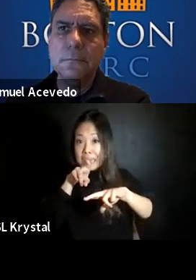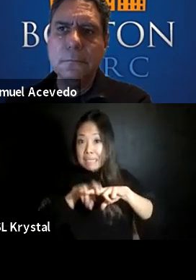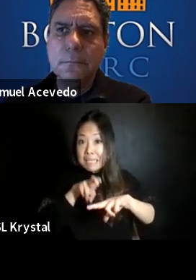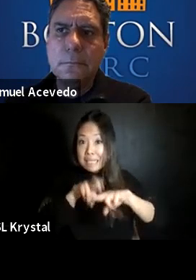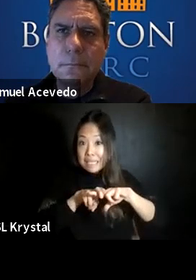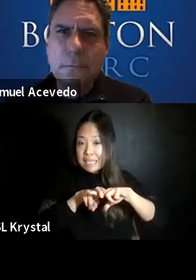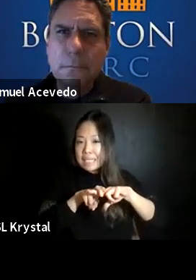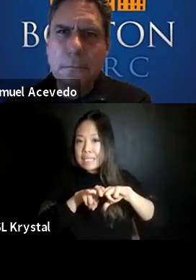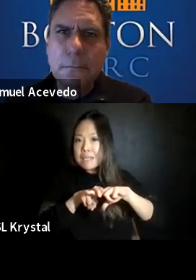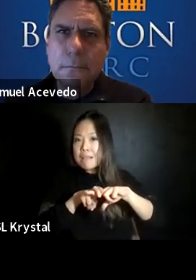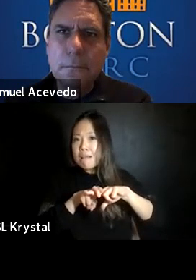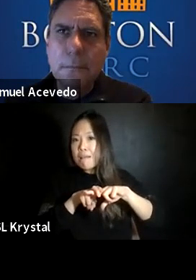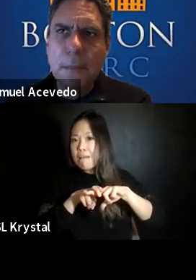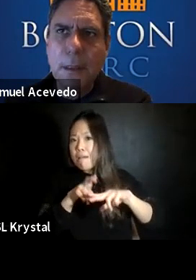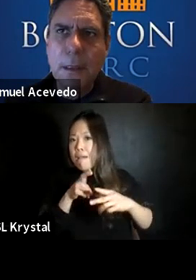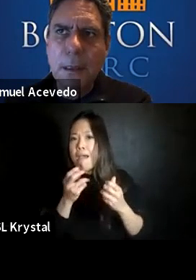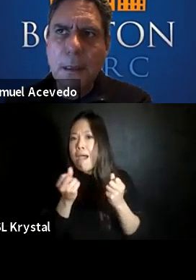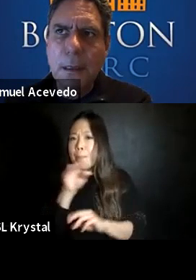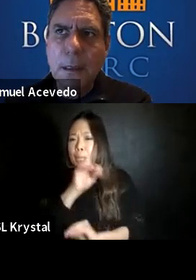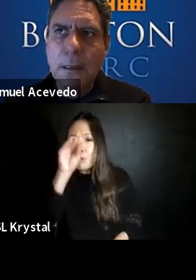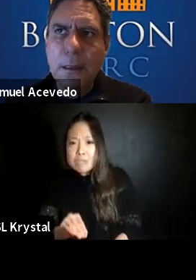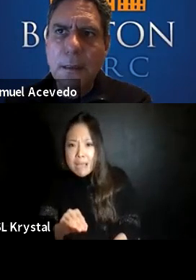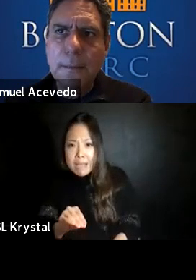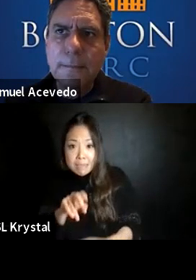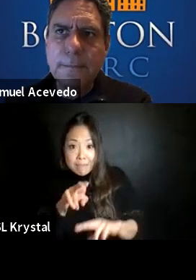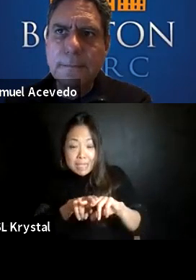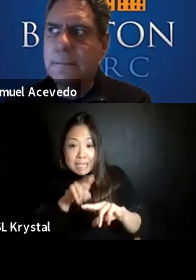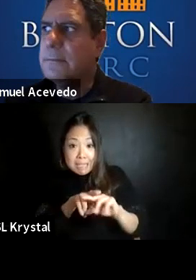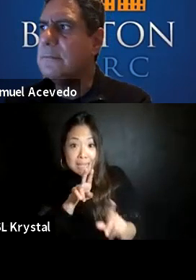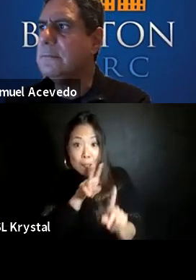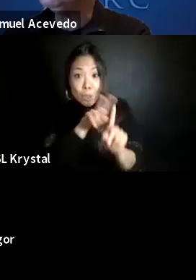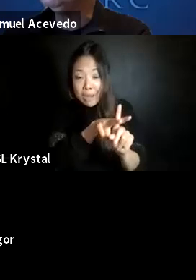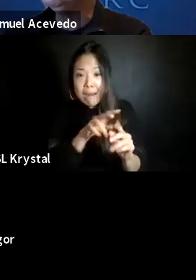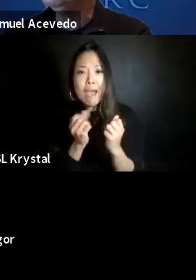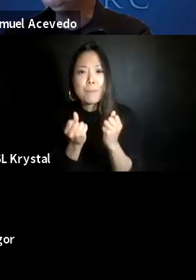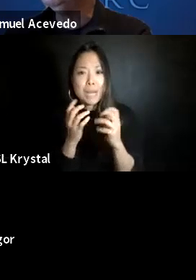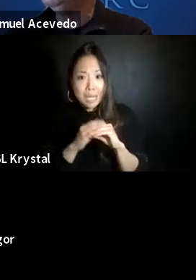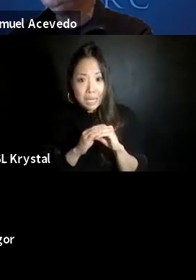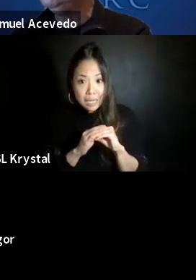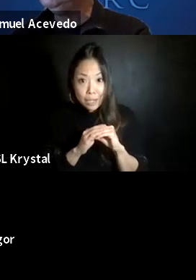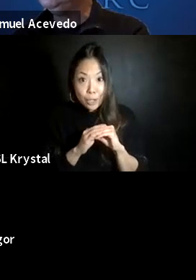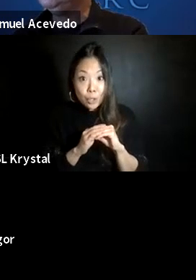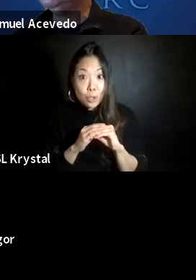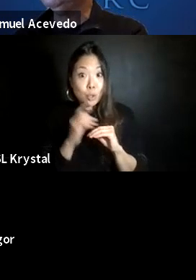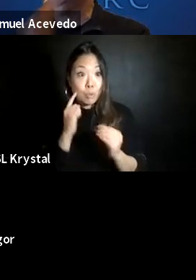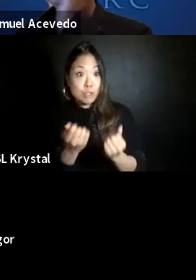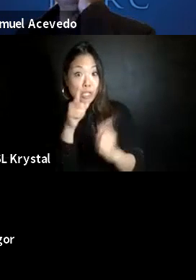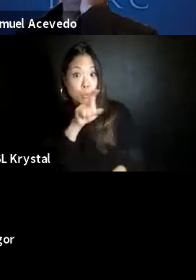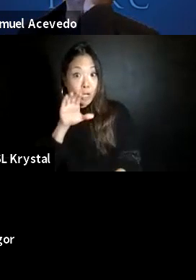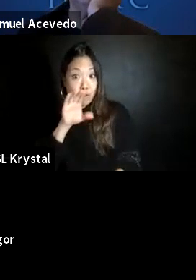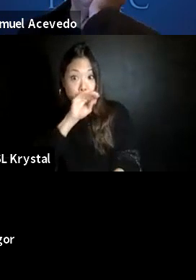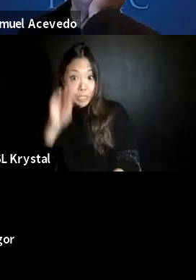that way? What percentage? Are you suggesting all of the seats be out? So 100%. Okay,